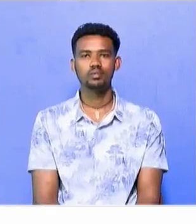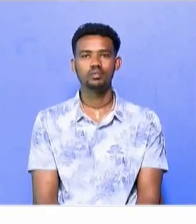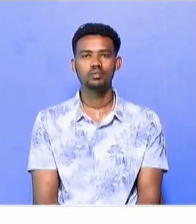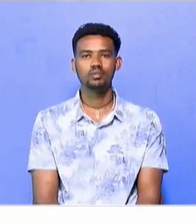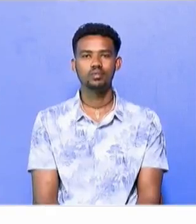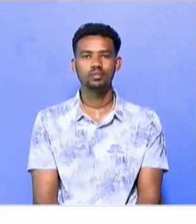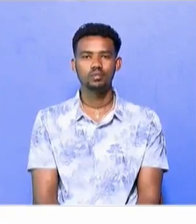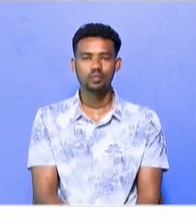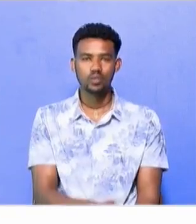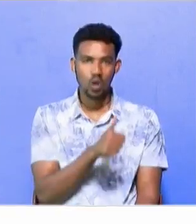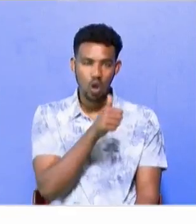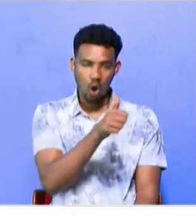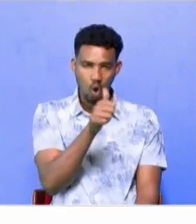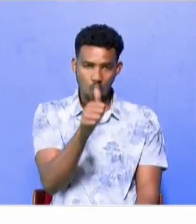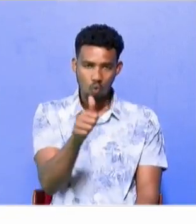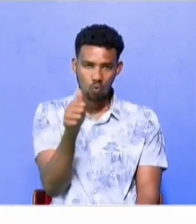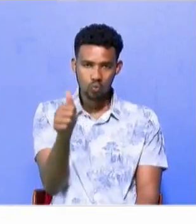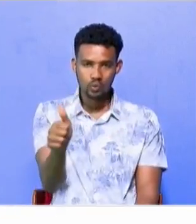own